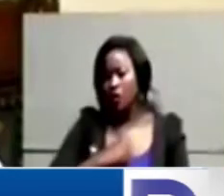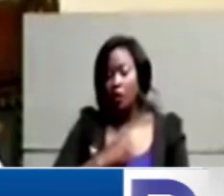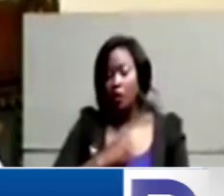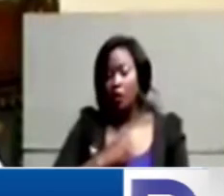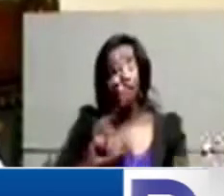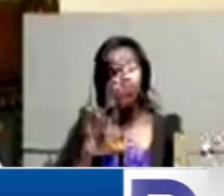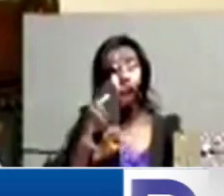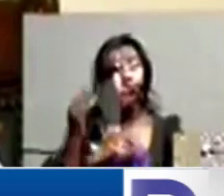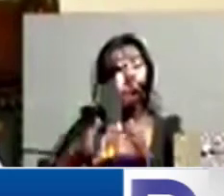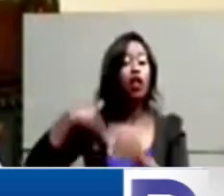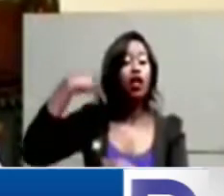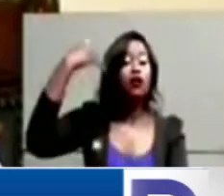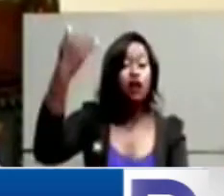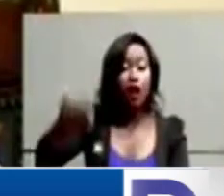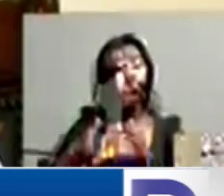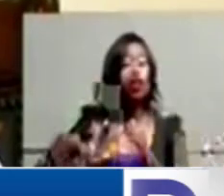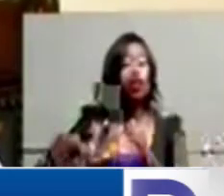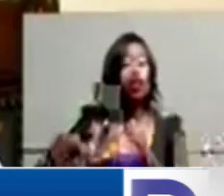Uganda style